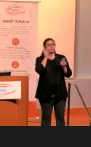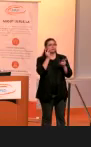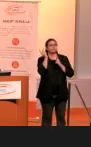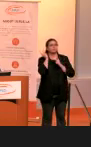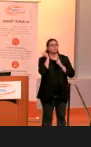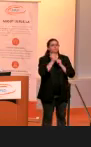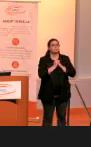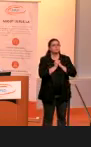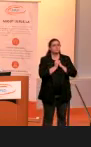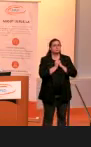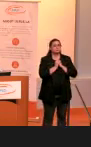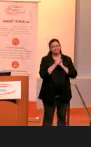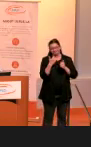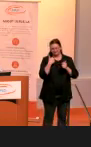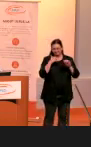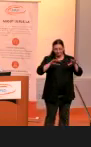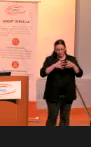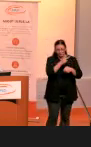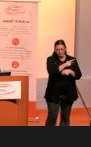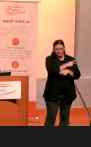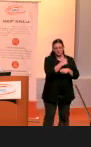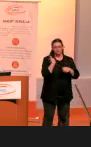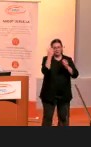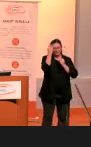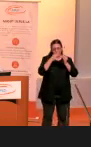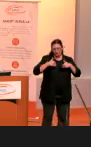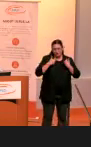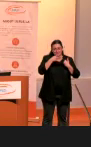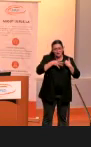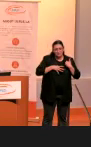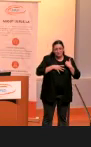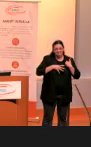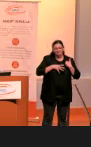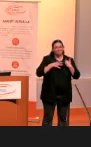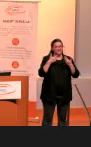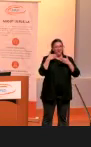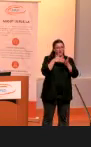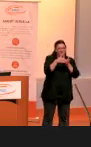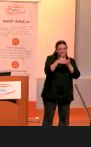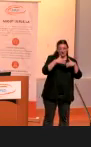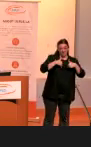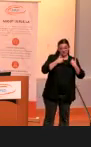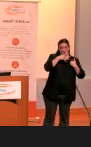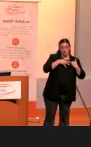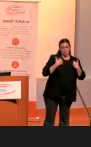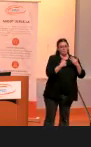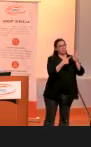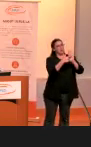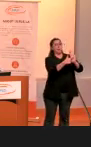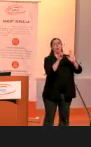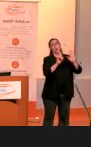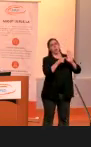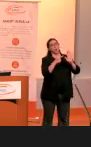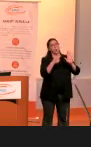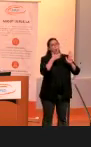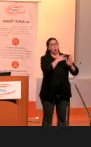that there's a group of patients, usually when we think of young women, we don't think of young women as particularly being at risk for heart disease. And I think